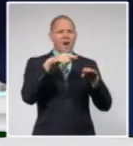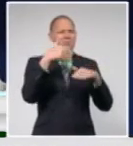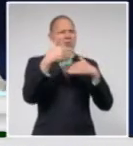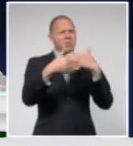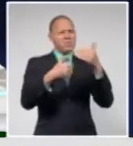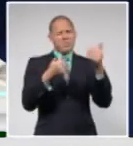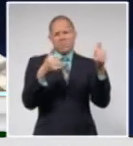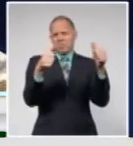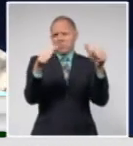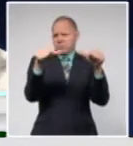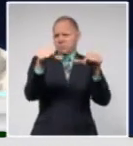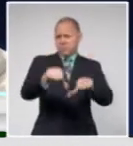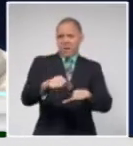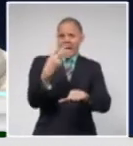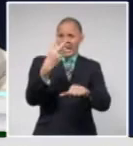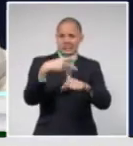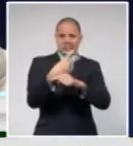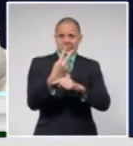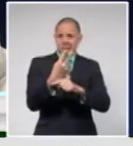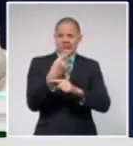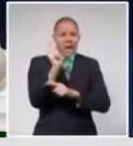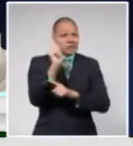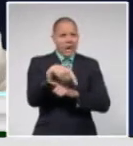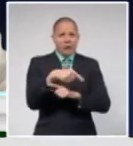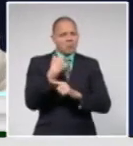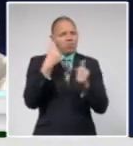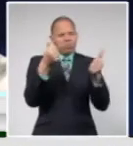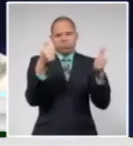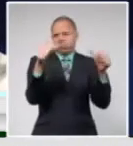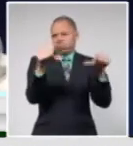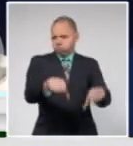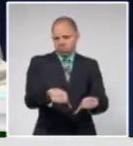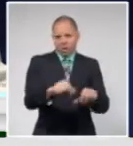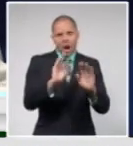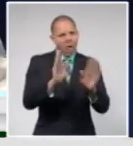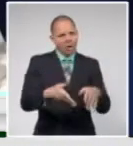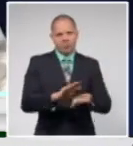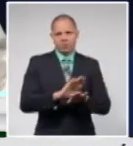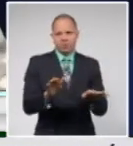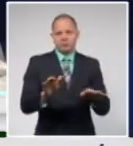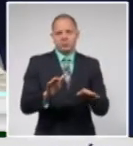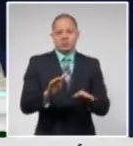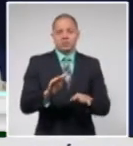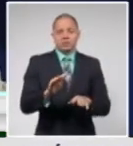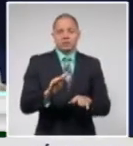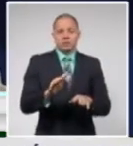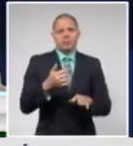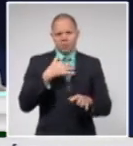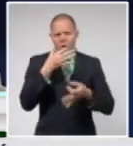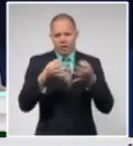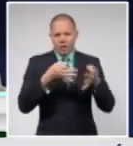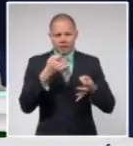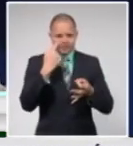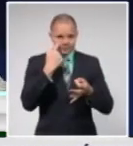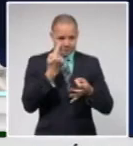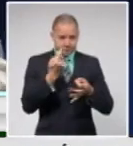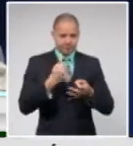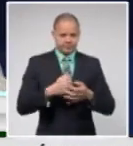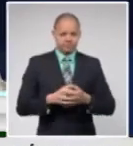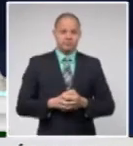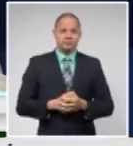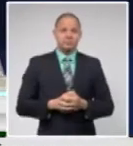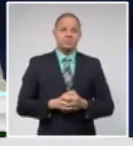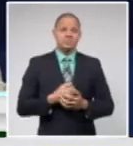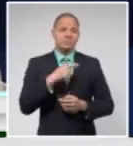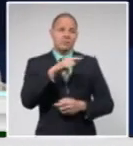her. Again, we offer our condolences to her family and friends. The other person